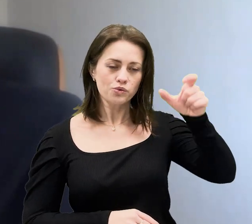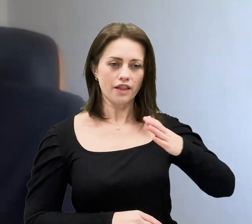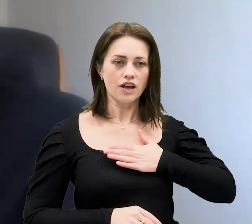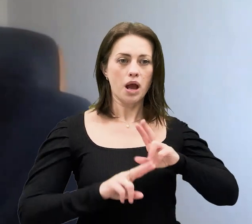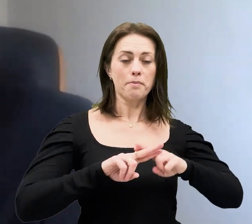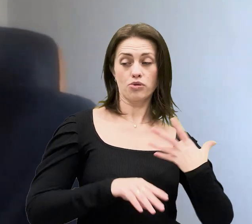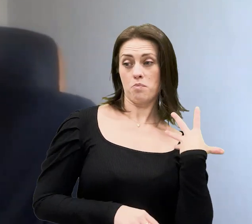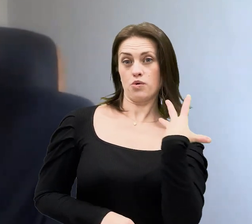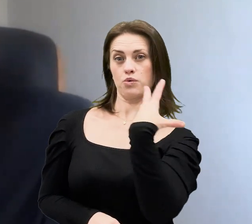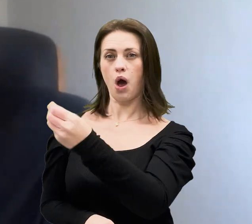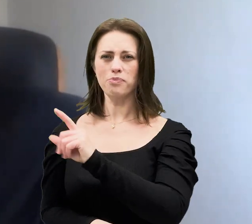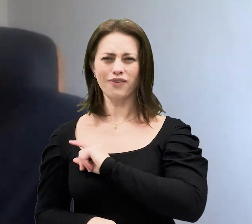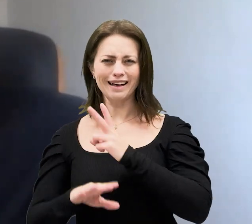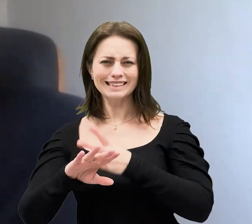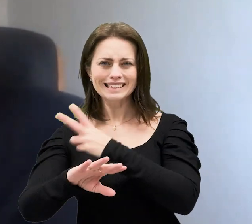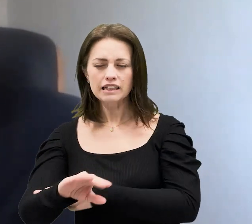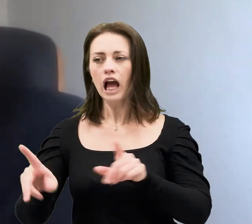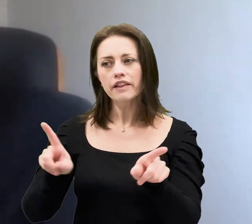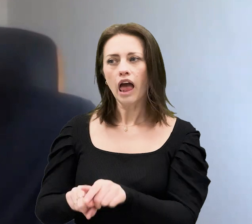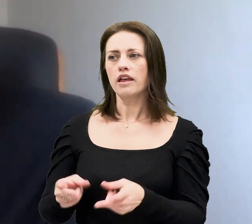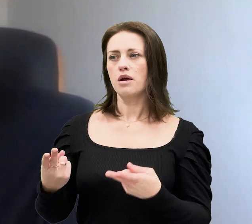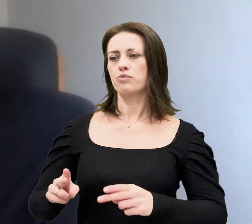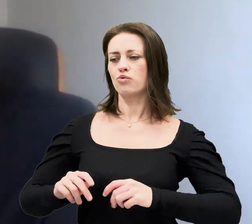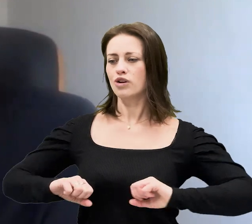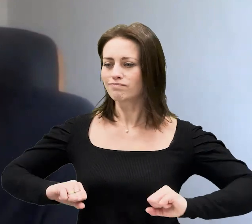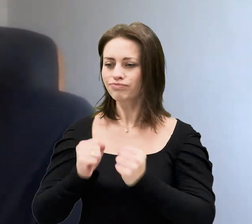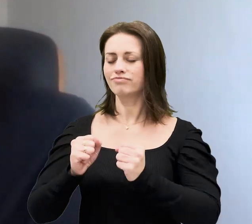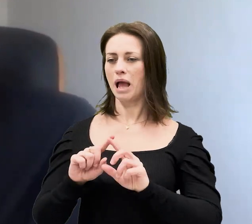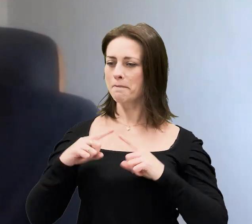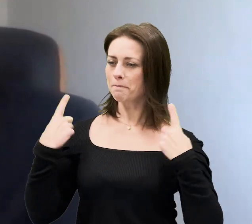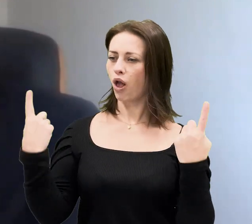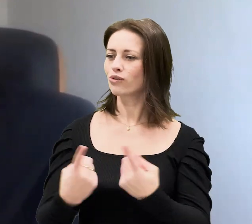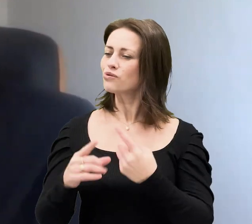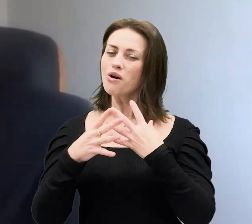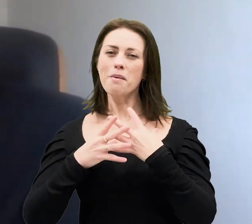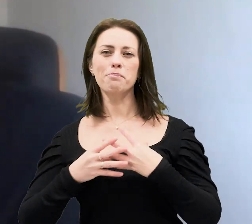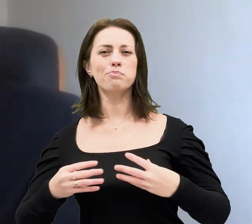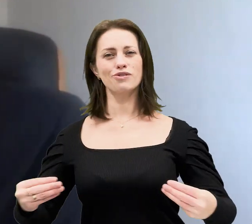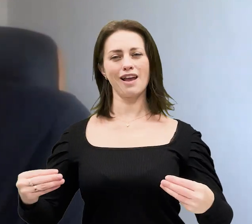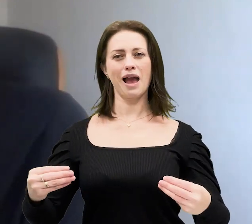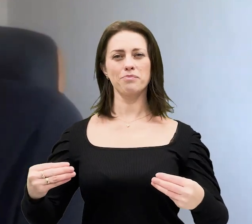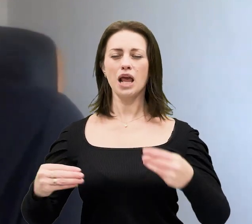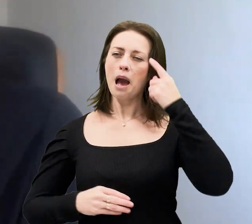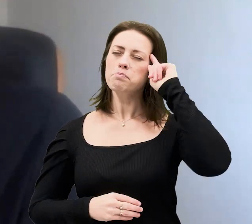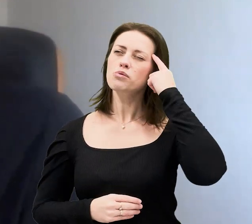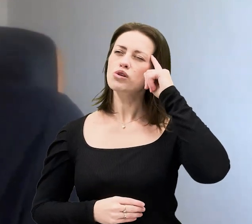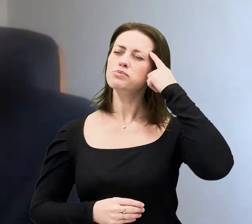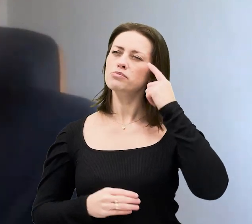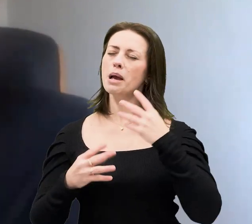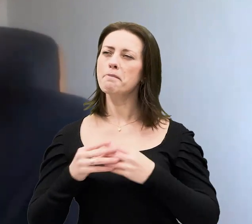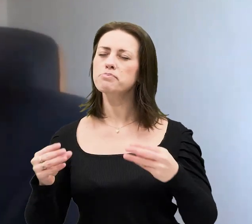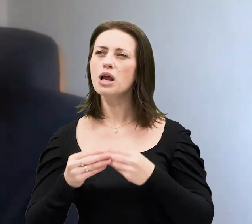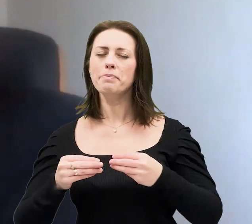our students go back to their own countries, they can create that space and reflect on the stories and the